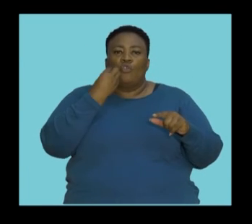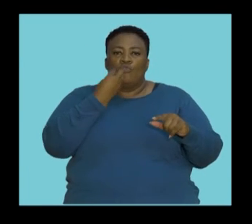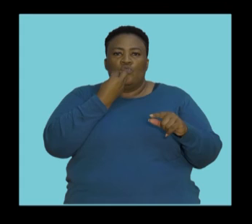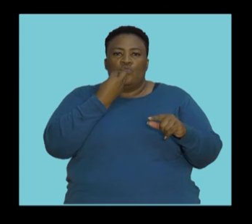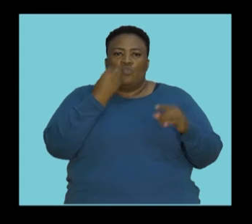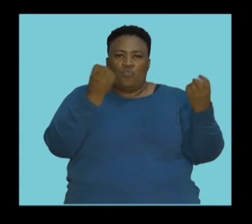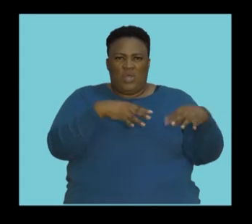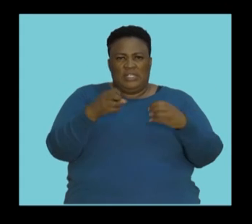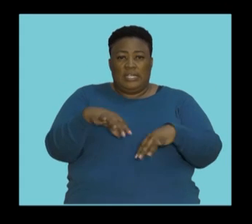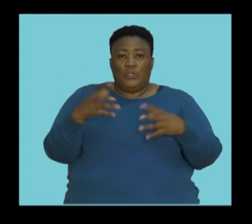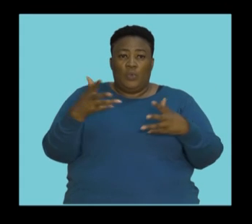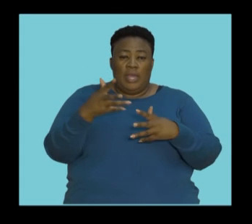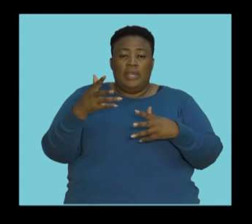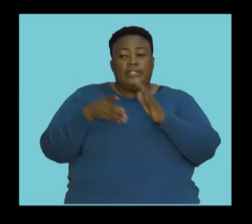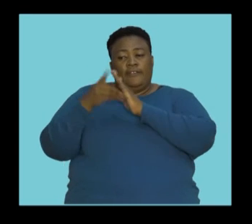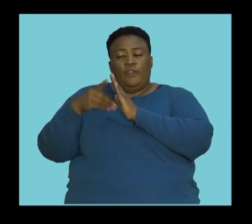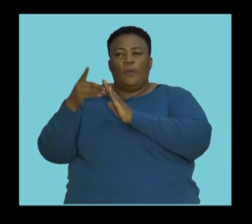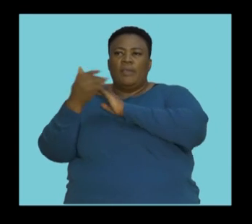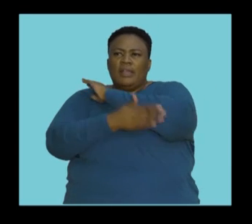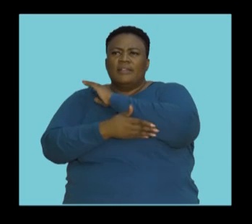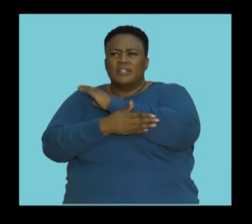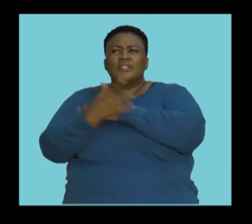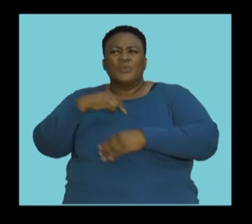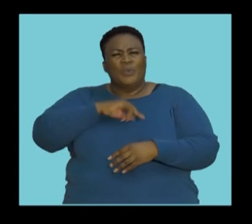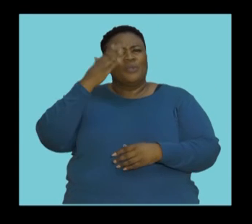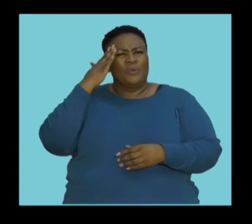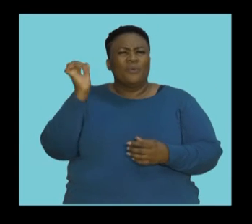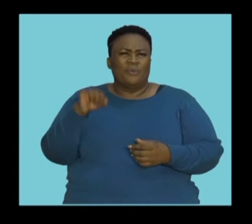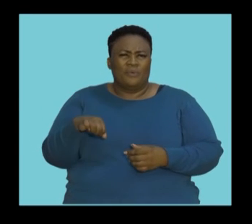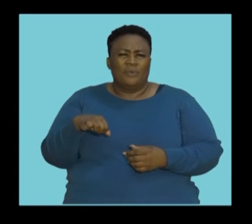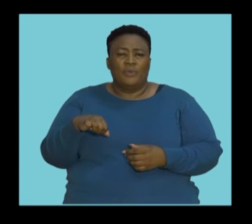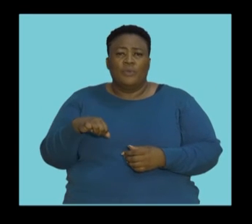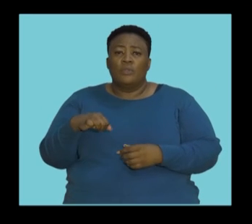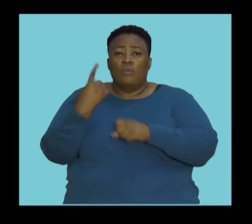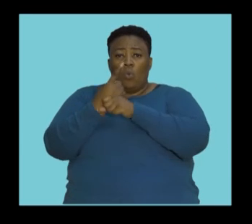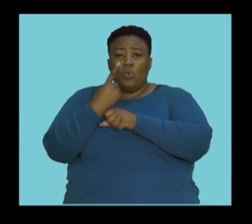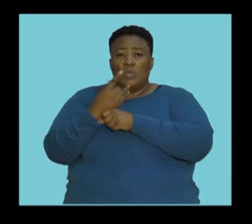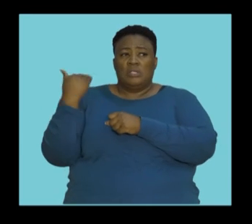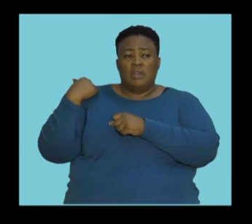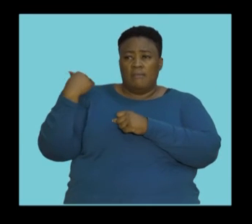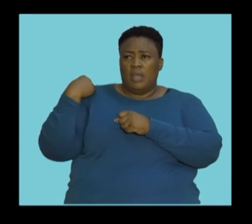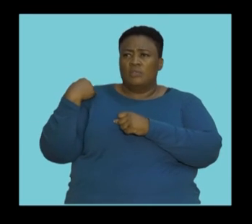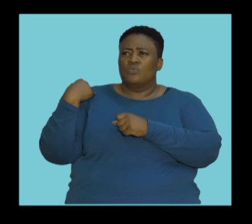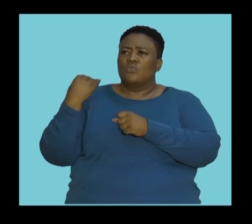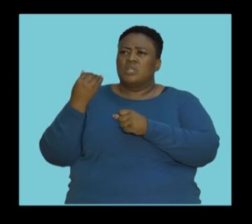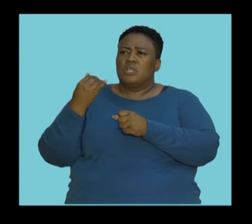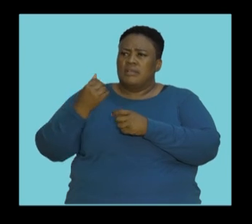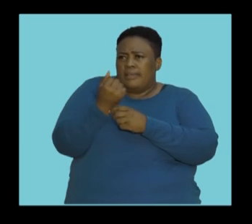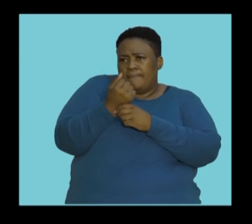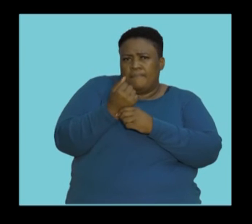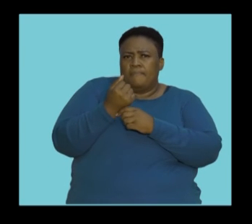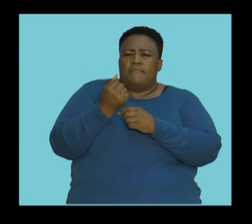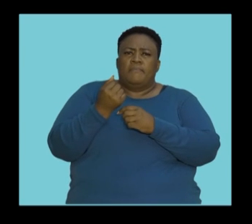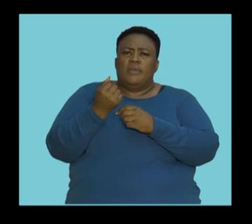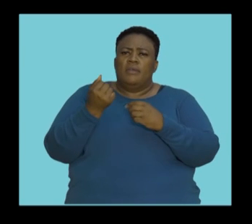level of food wastage that is found in developing countries. And so guys, we know that we're often reminded about how